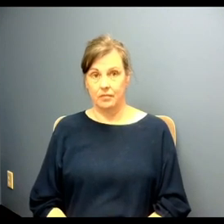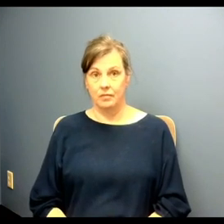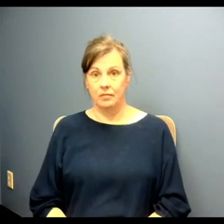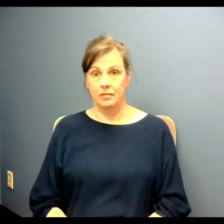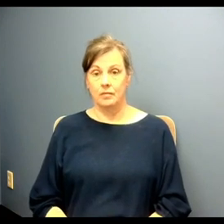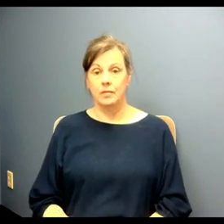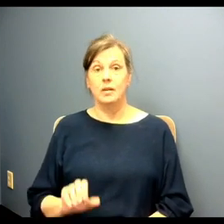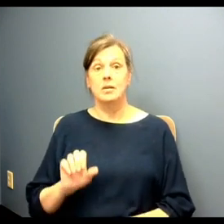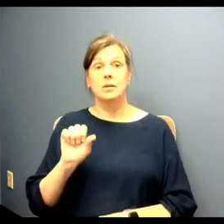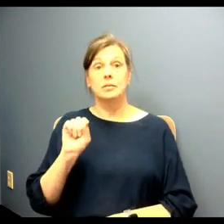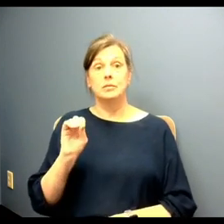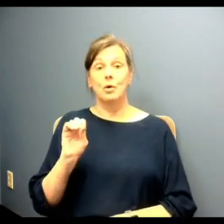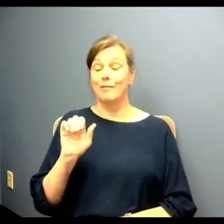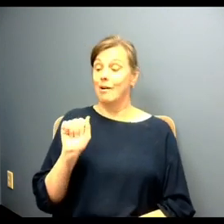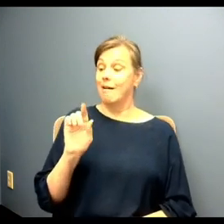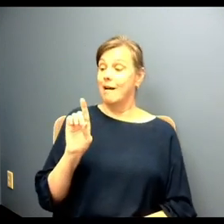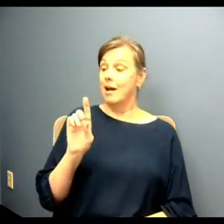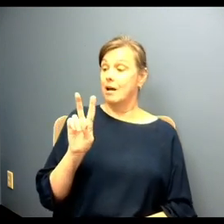party.